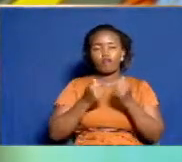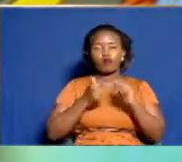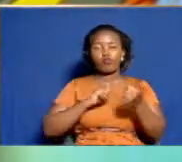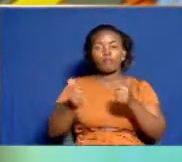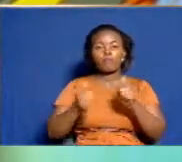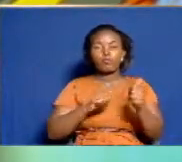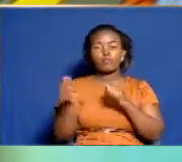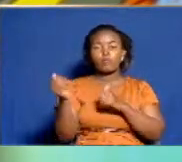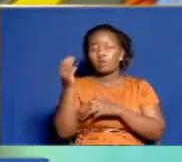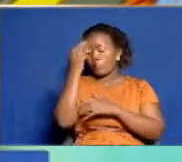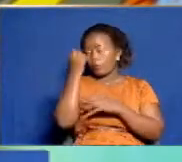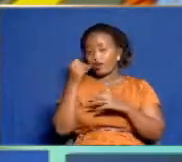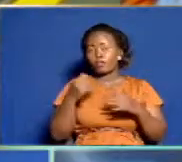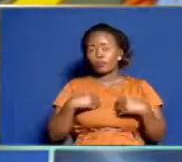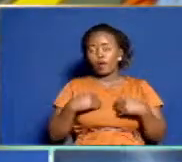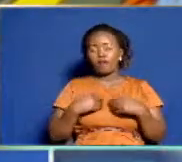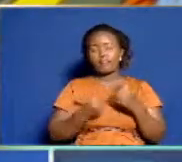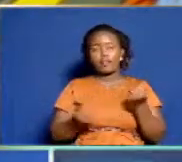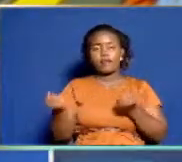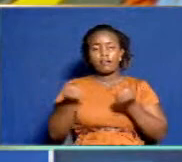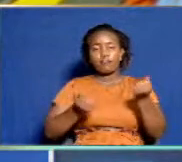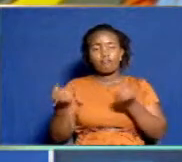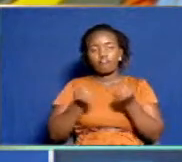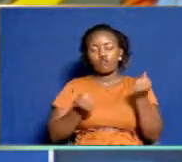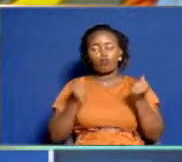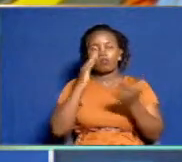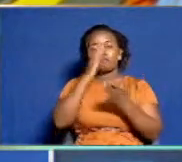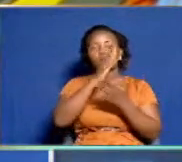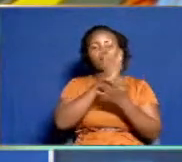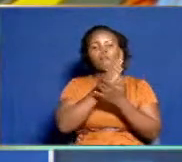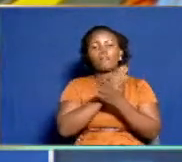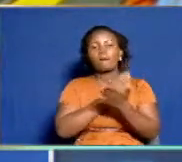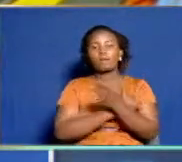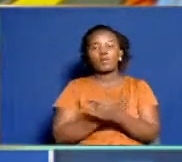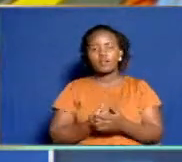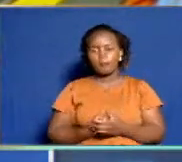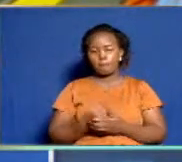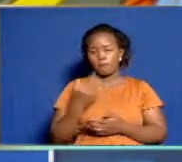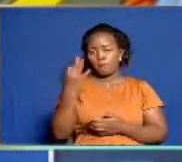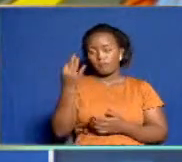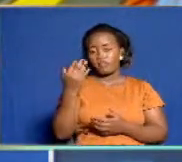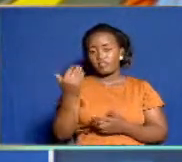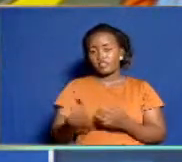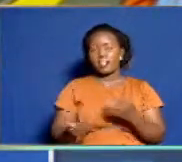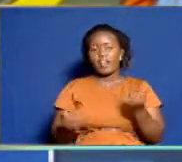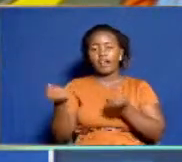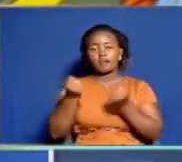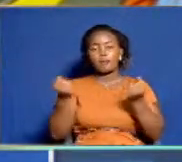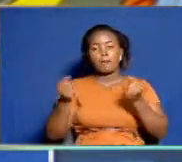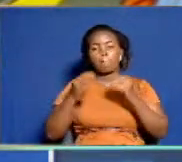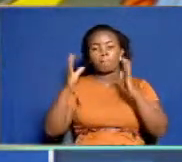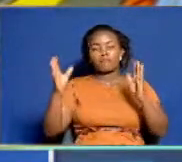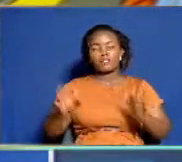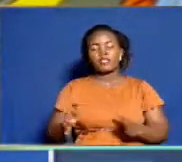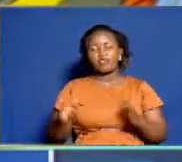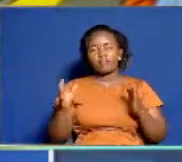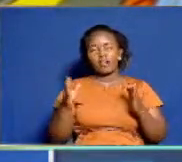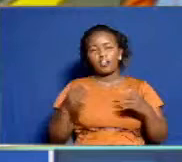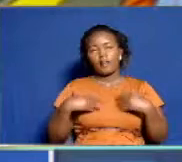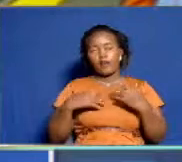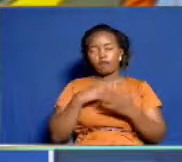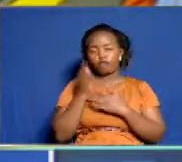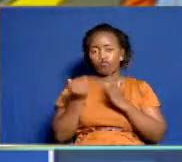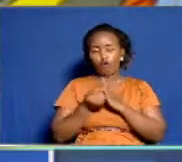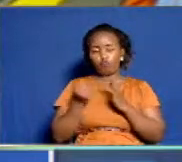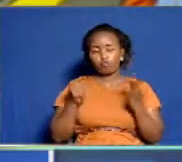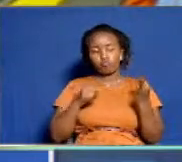the prestigious FIA Rally Star program. The three young Kenyan drivers selected are Macrae Kimathi, Hamza